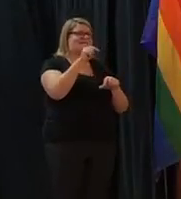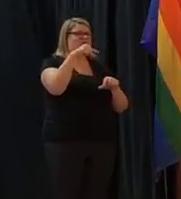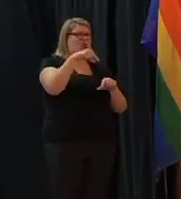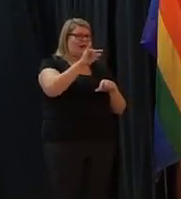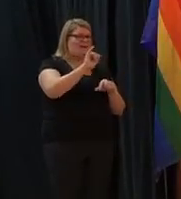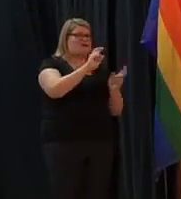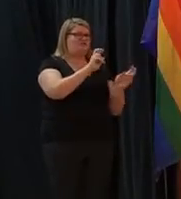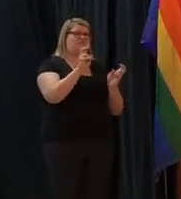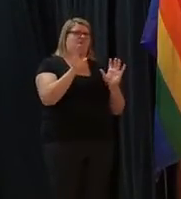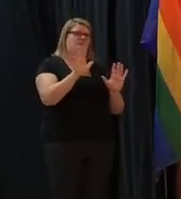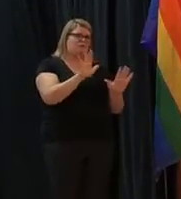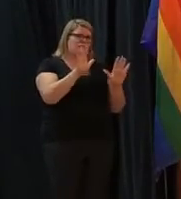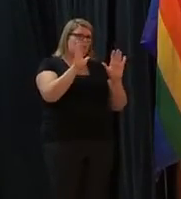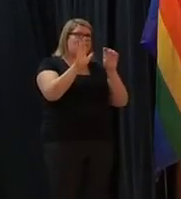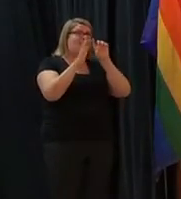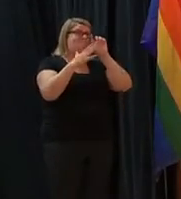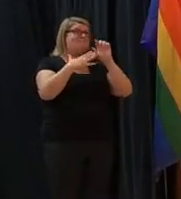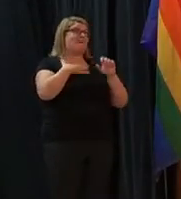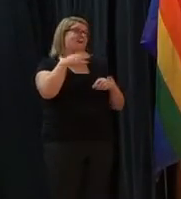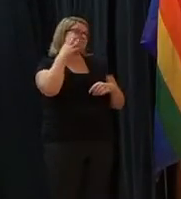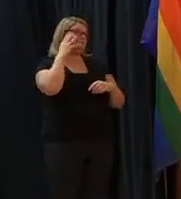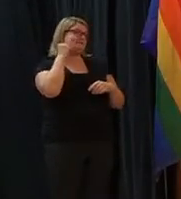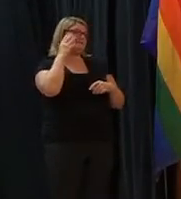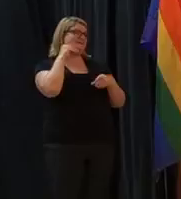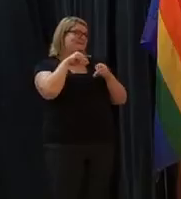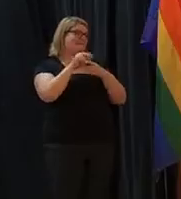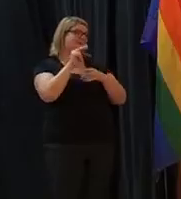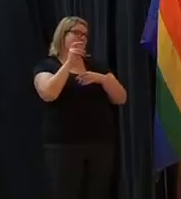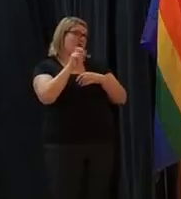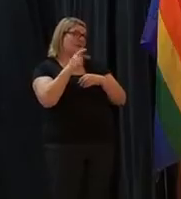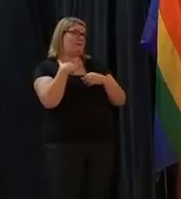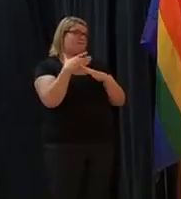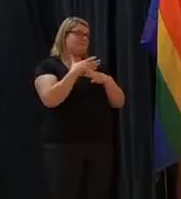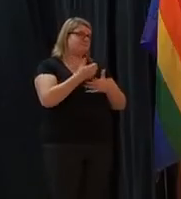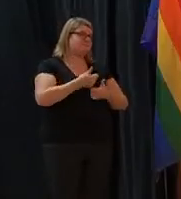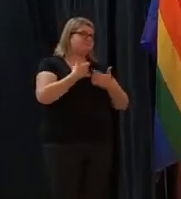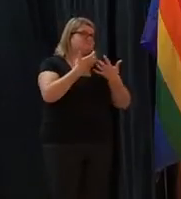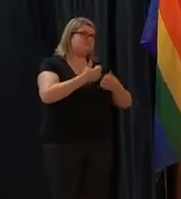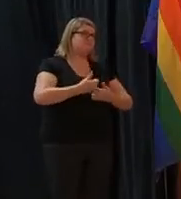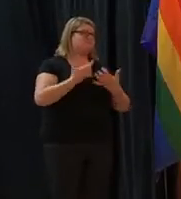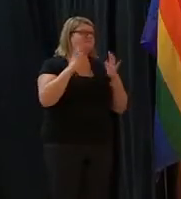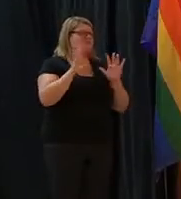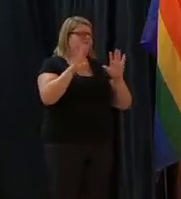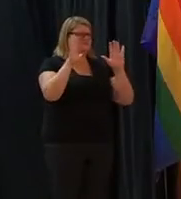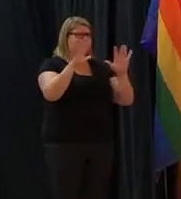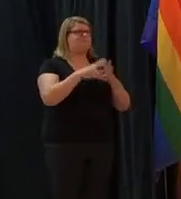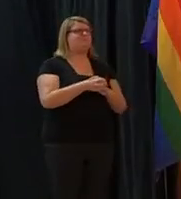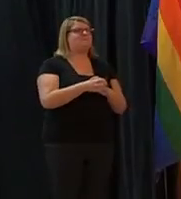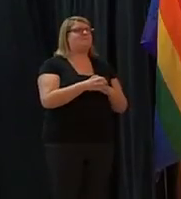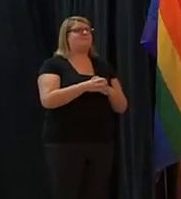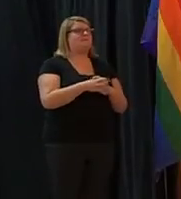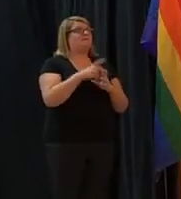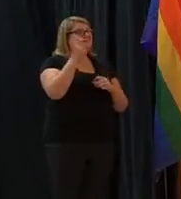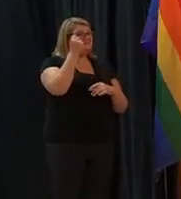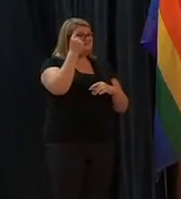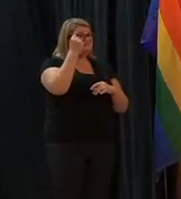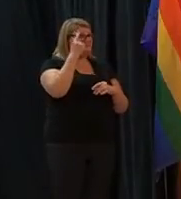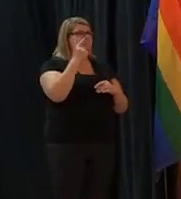able to share some of the experiences in Nepal and exchange them with people over here. But also, having said